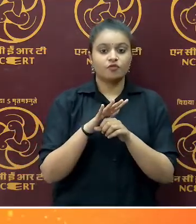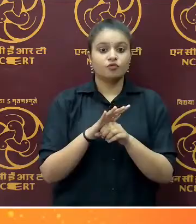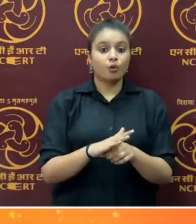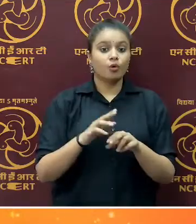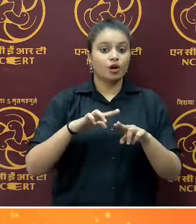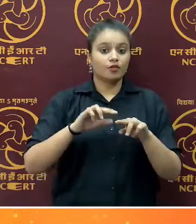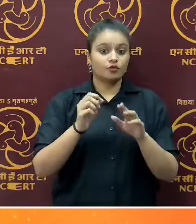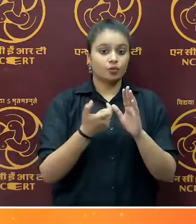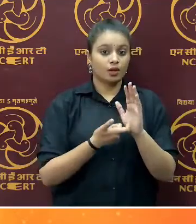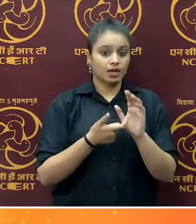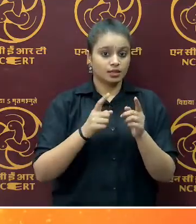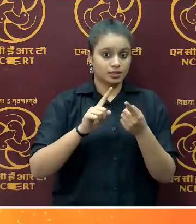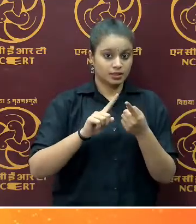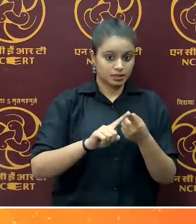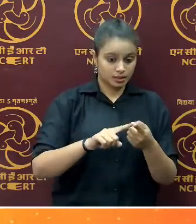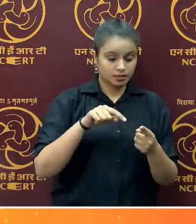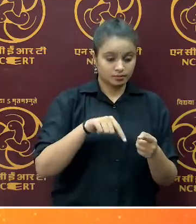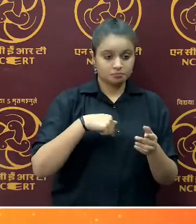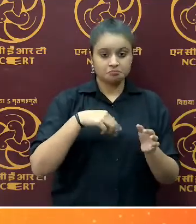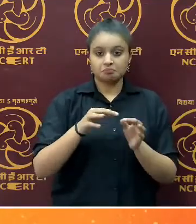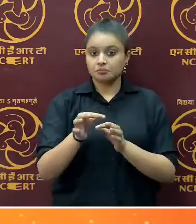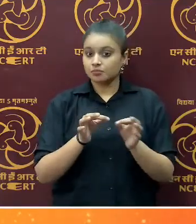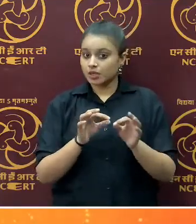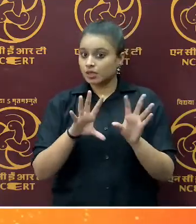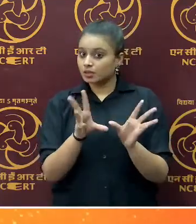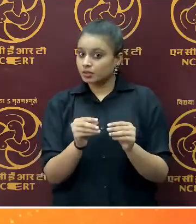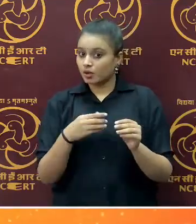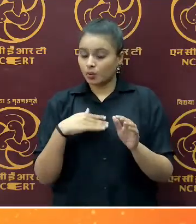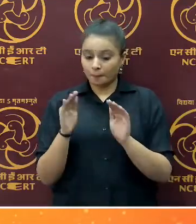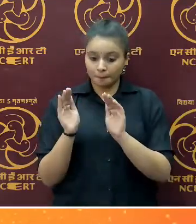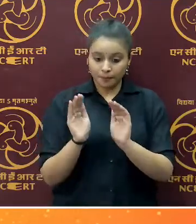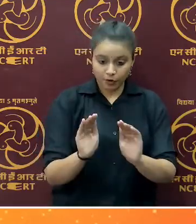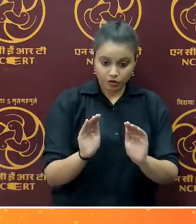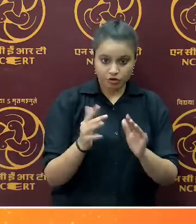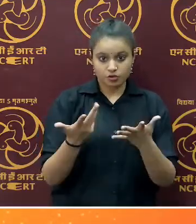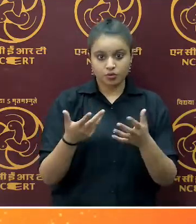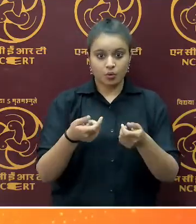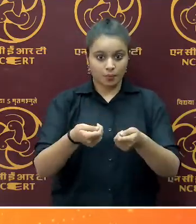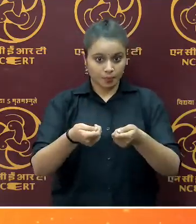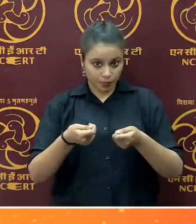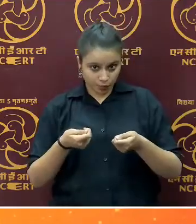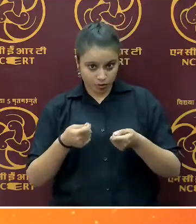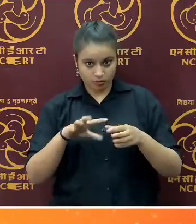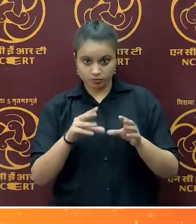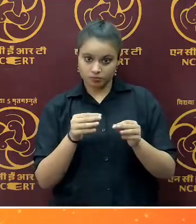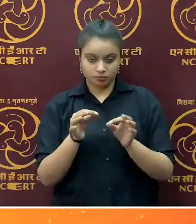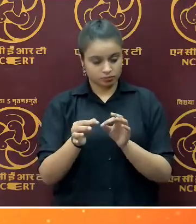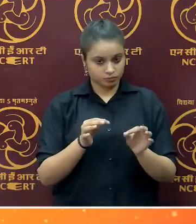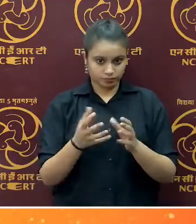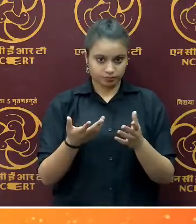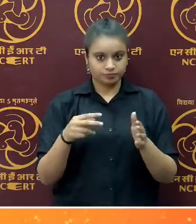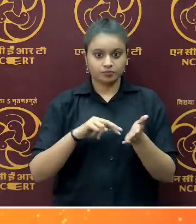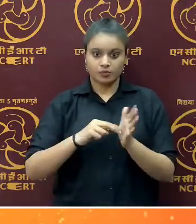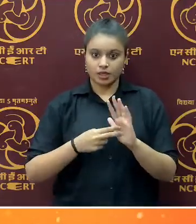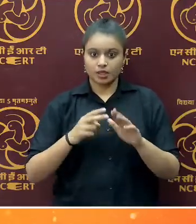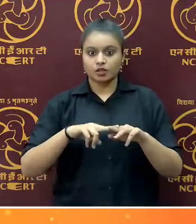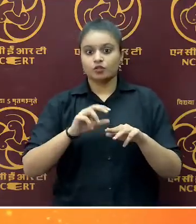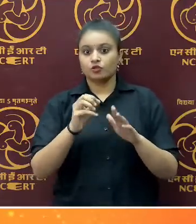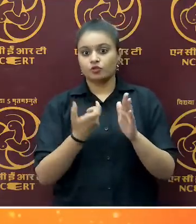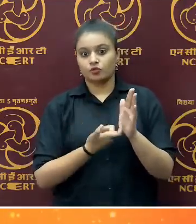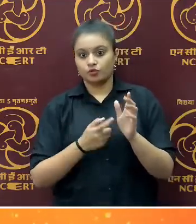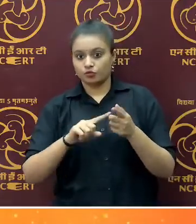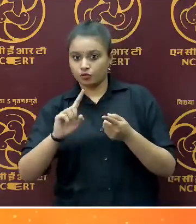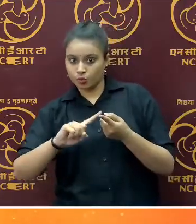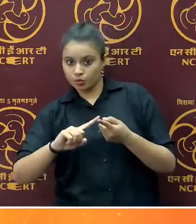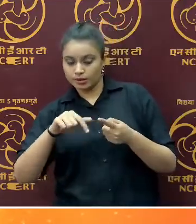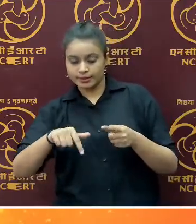Okay. So force, how we have defined that any push or pull, Yeah. we classify it as a Force. Now what we'll